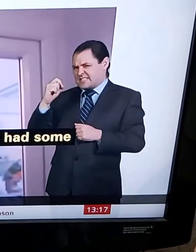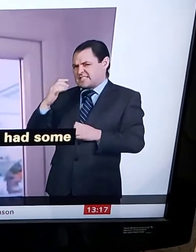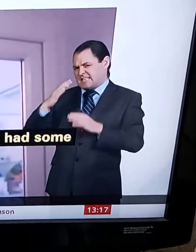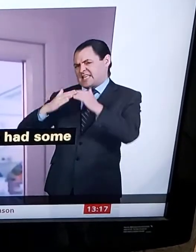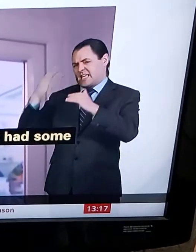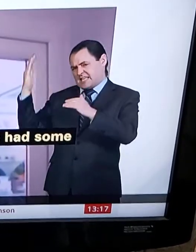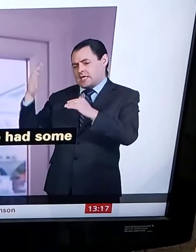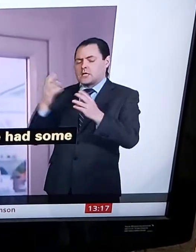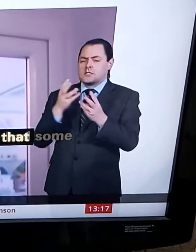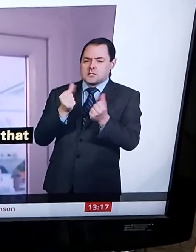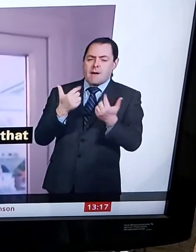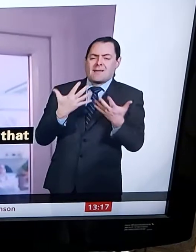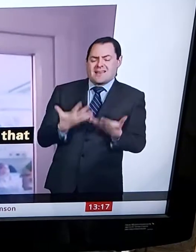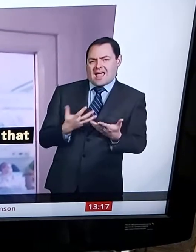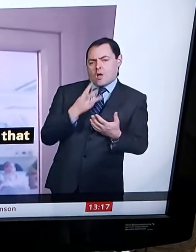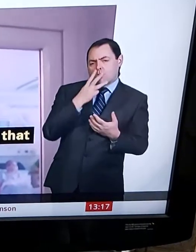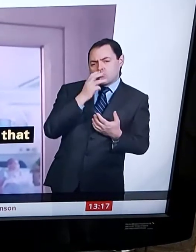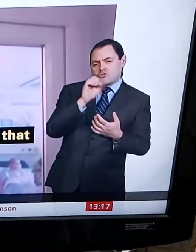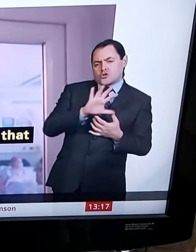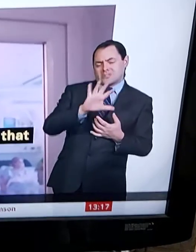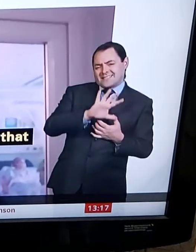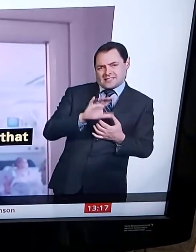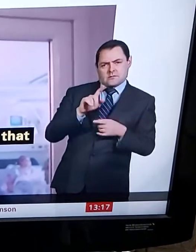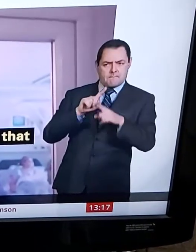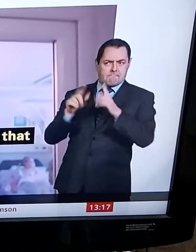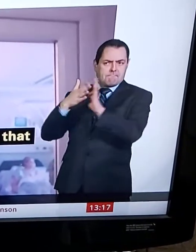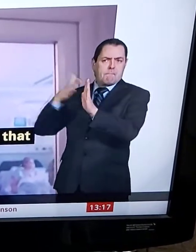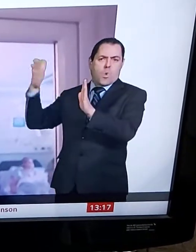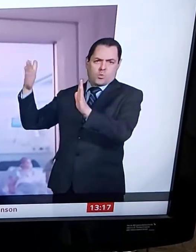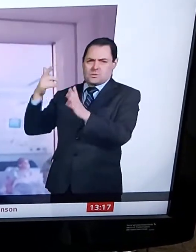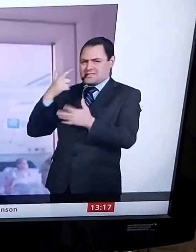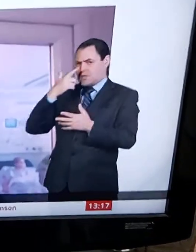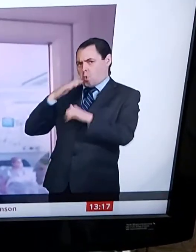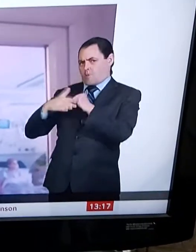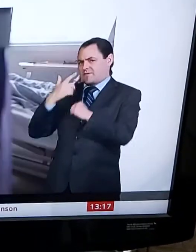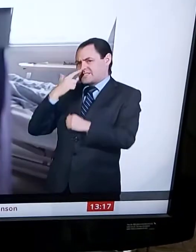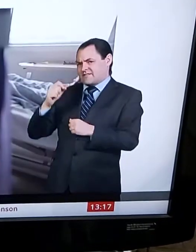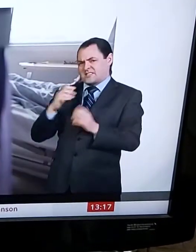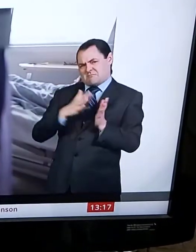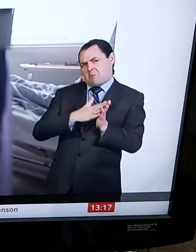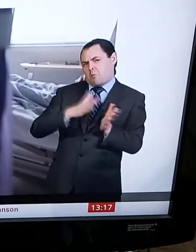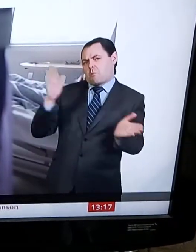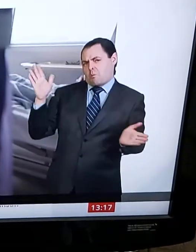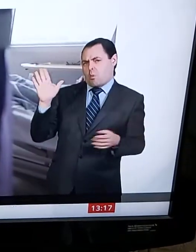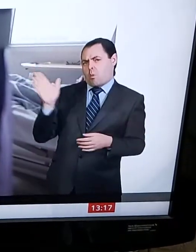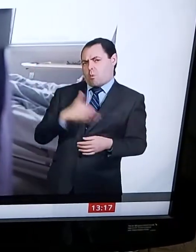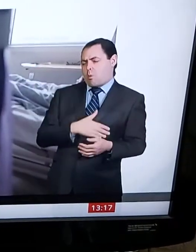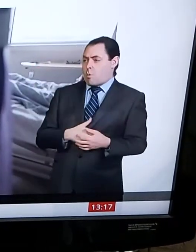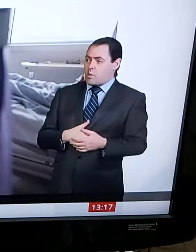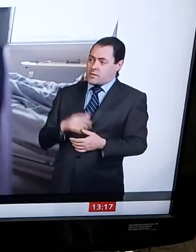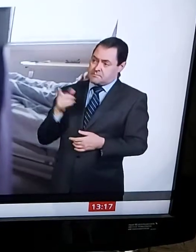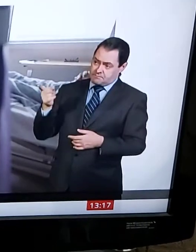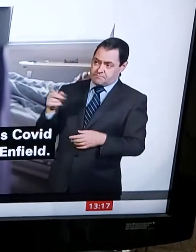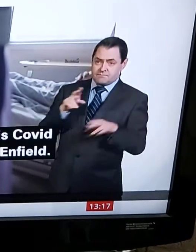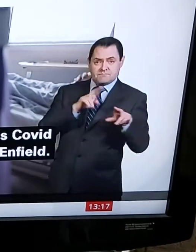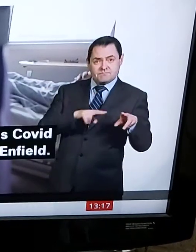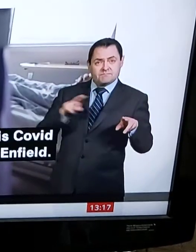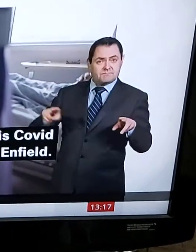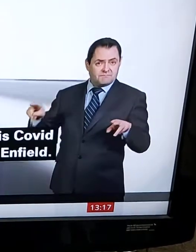with us now that are in their mid-30s. So it's quite a broad spectrum, actually. Among the patients on this COVID ward, we